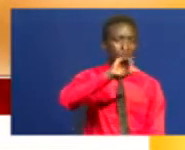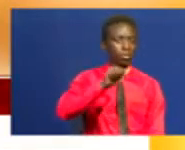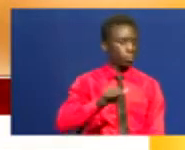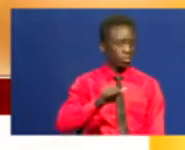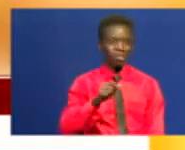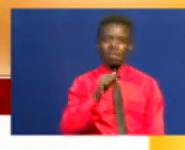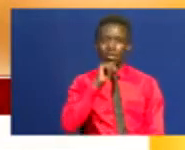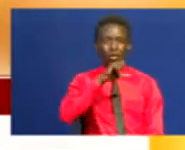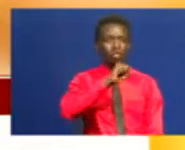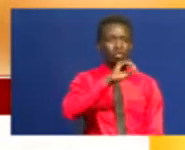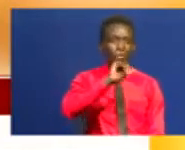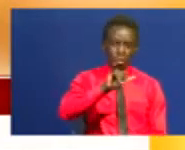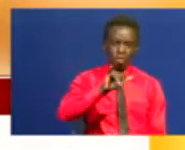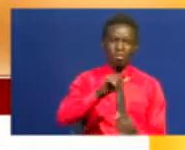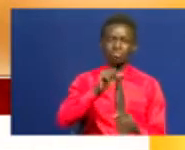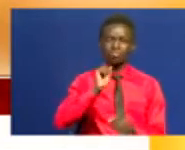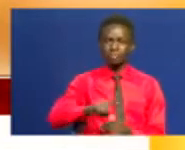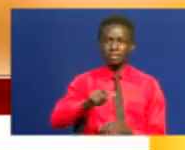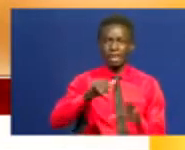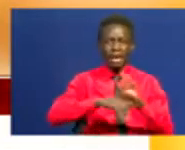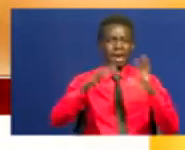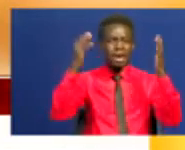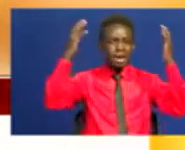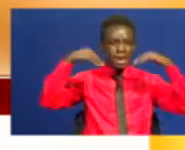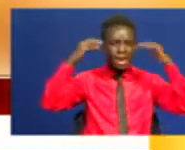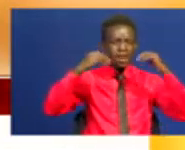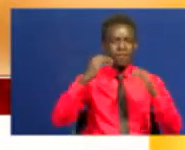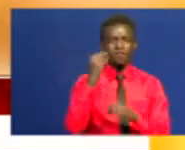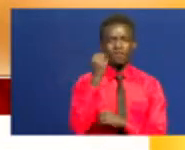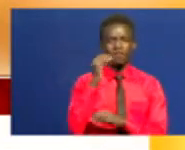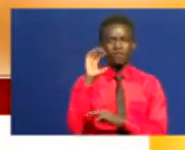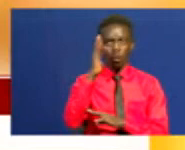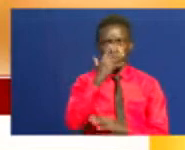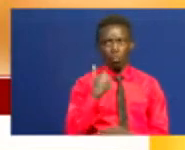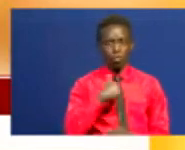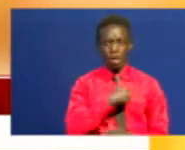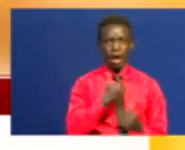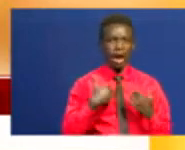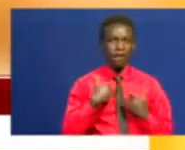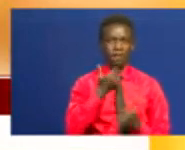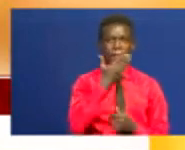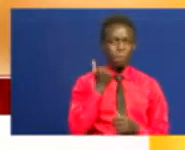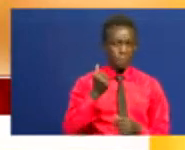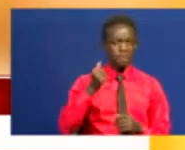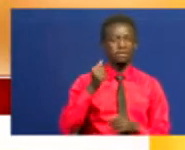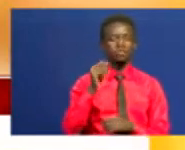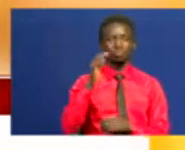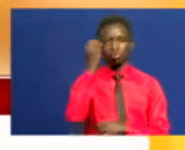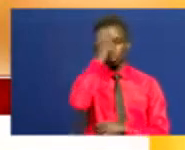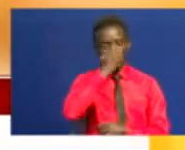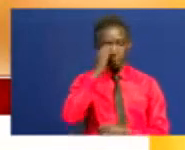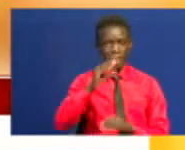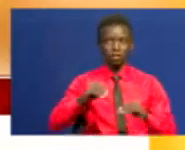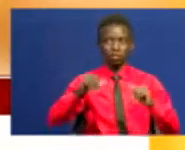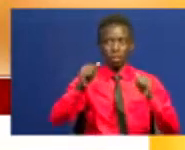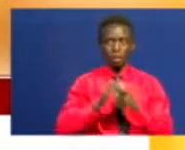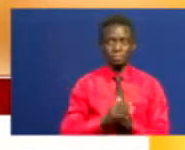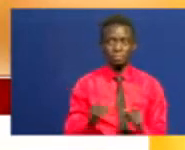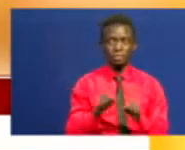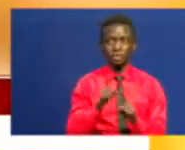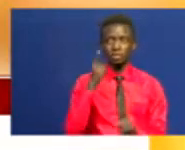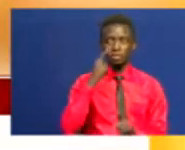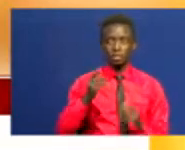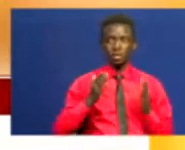is grown in the rainforest, but we have a sustainably grown European-based soy. The organization is advocating for a radical shift in human